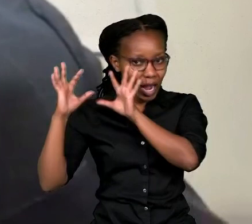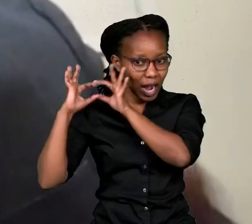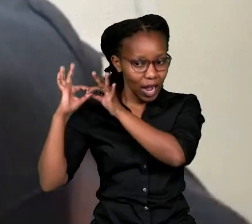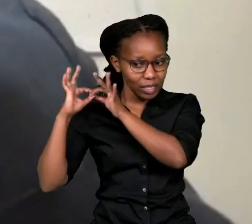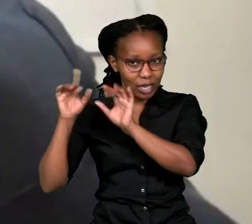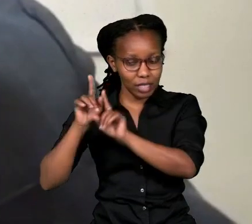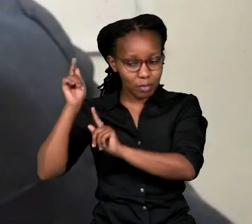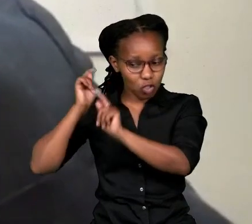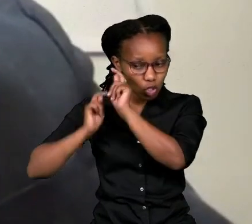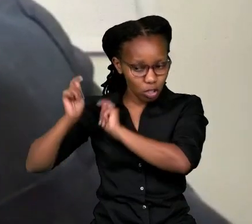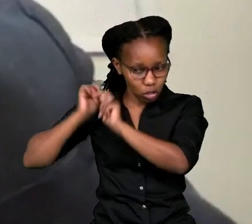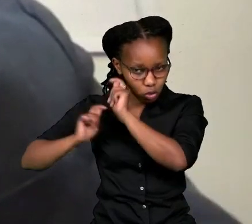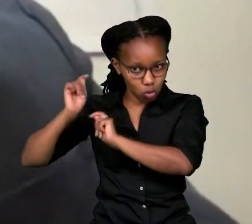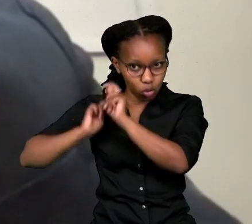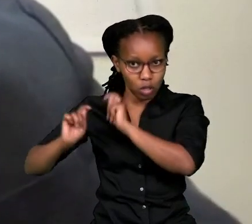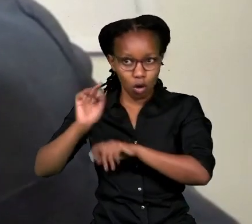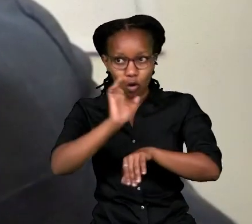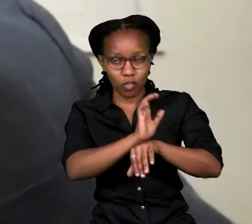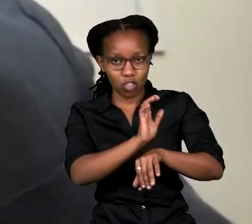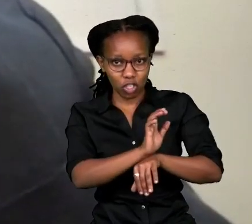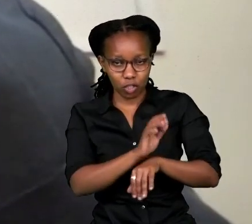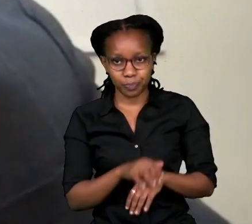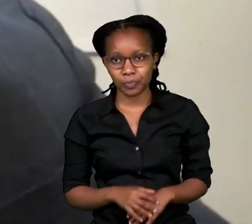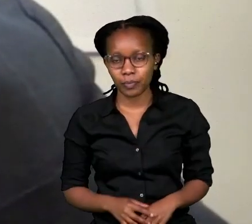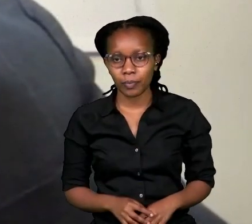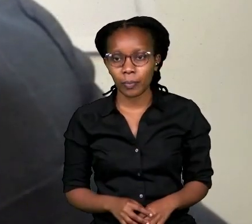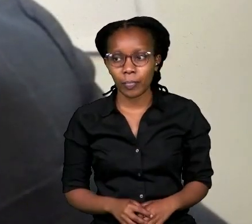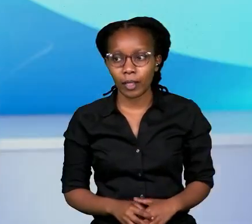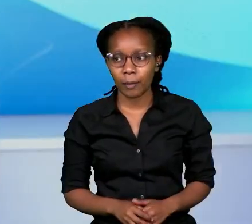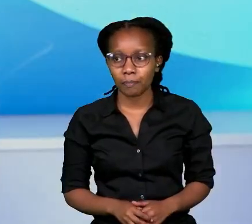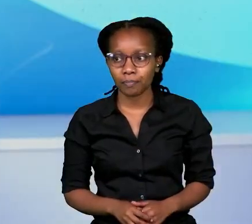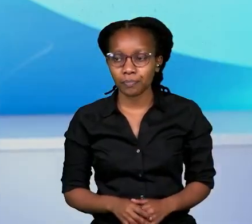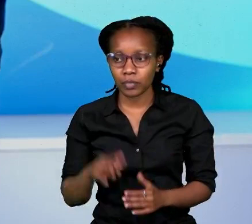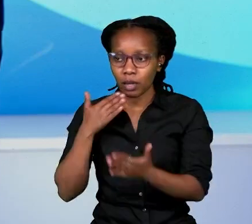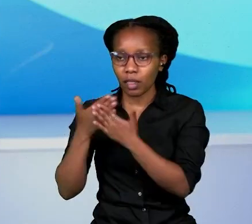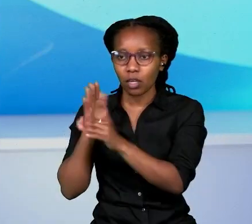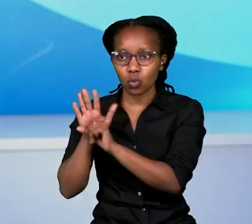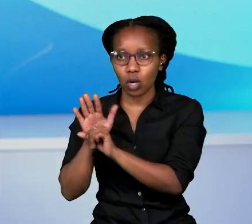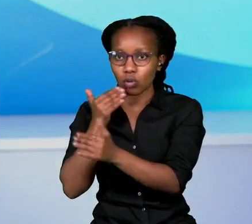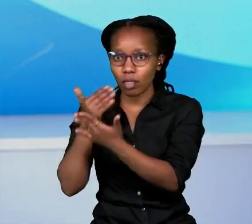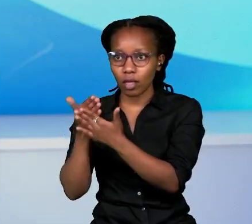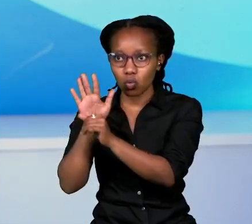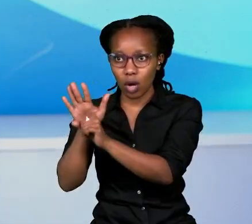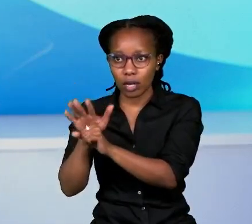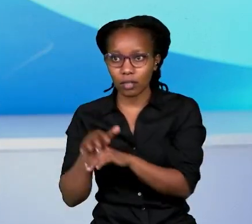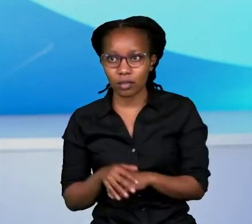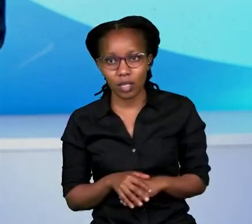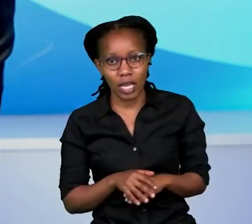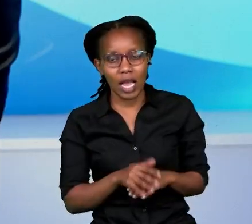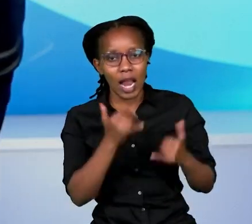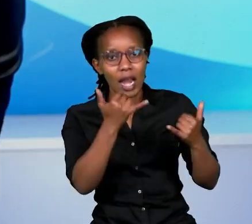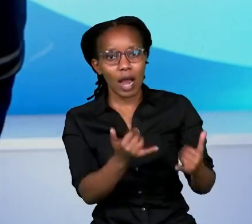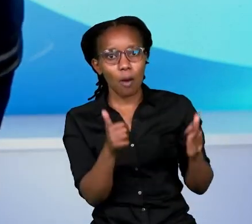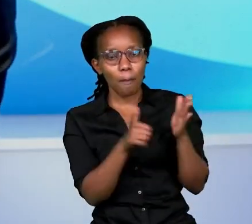the traditions of that church. That's where the problem is. But thank you, Daktari. who has